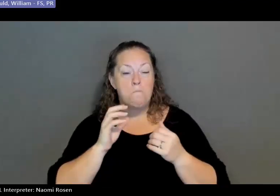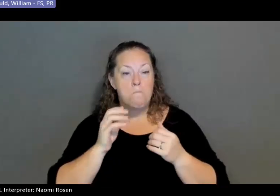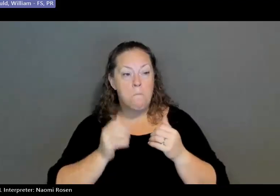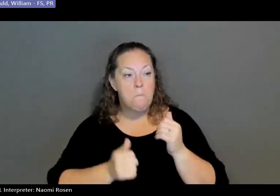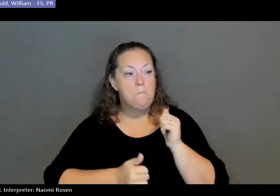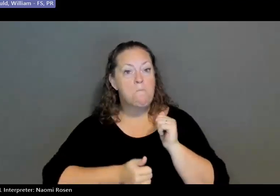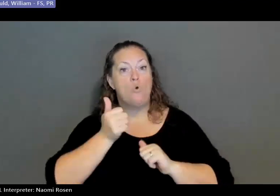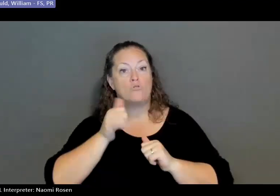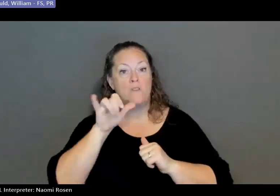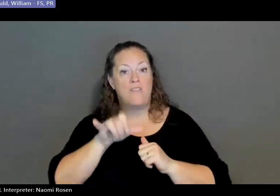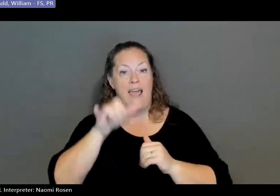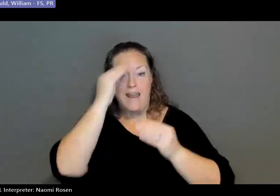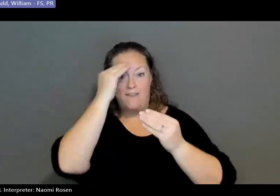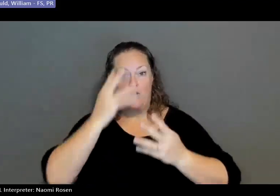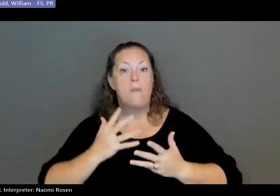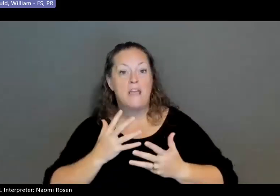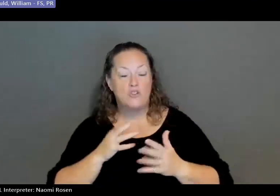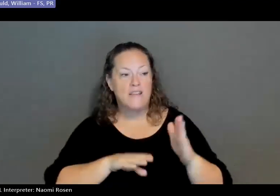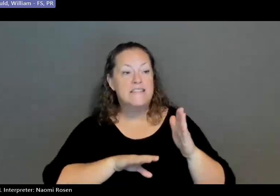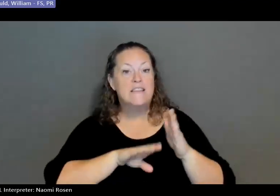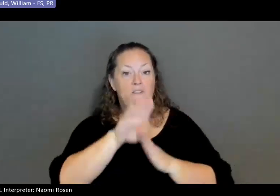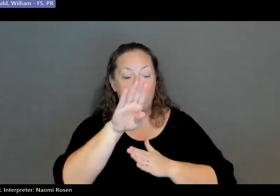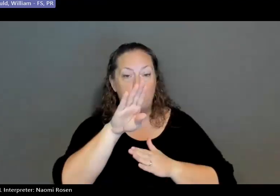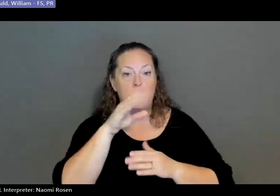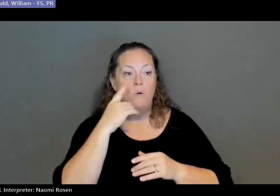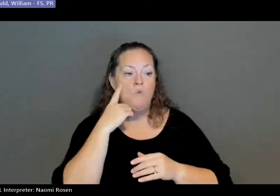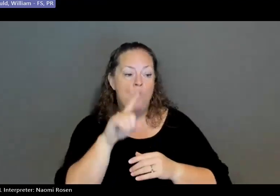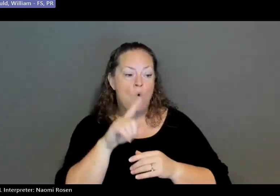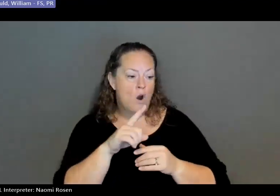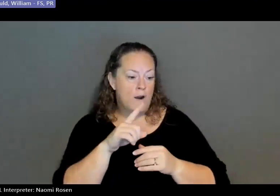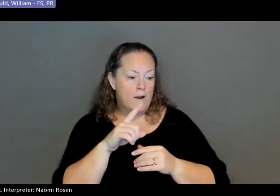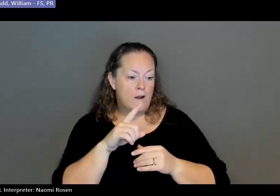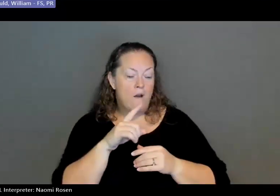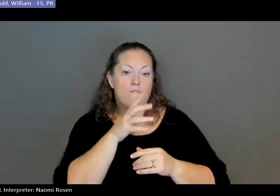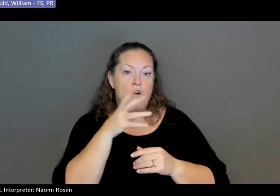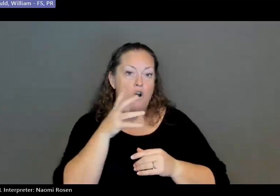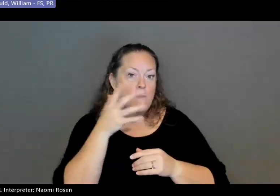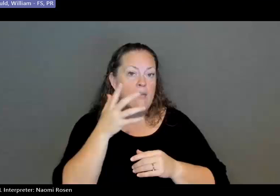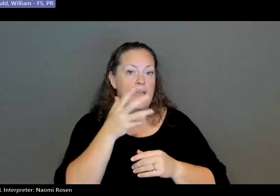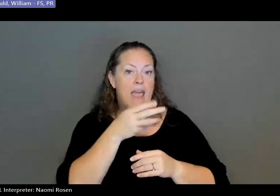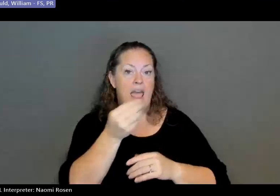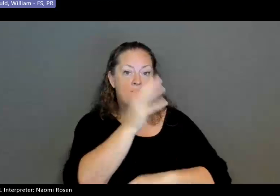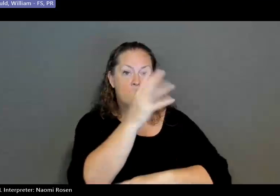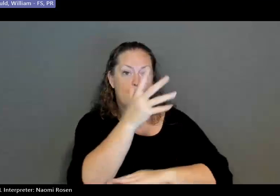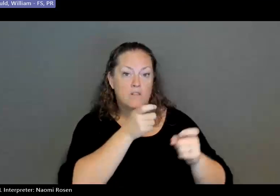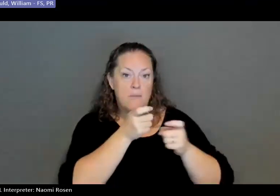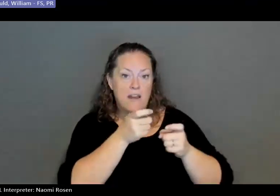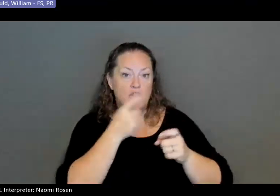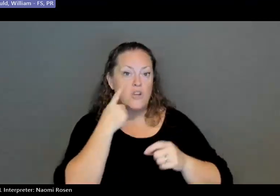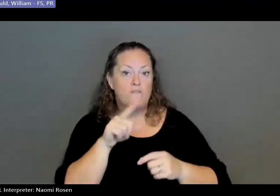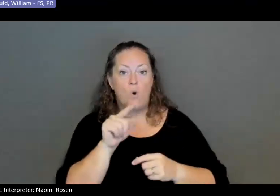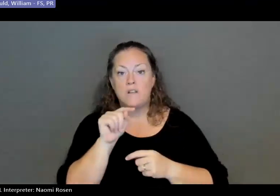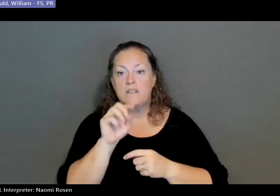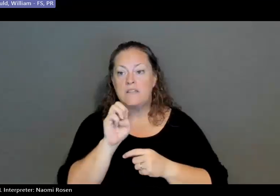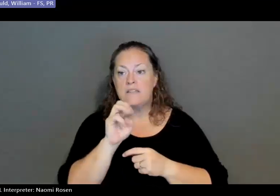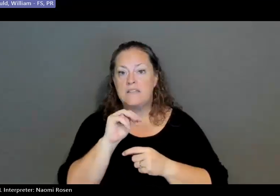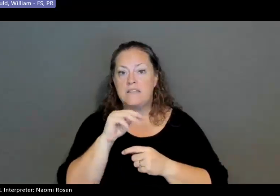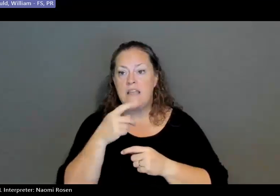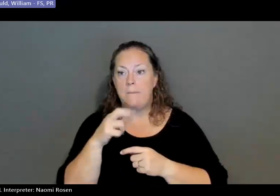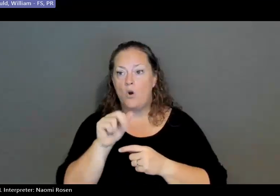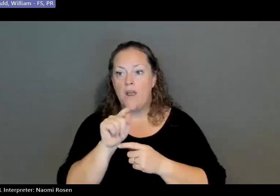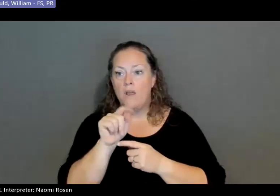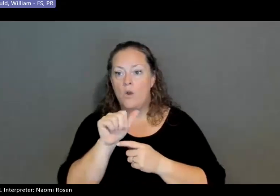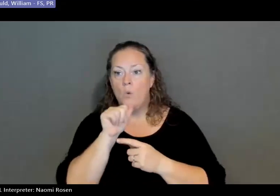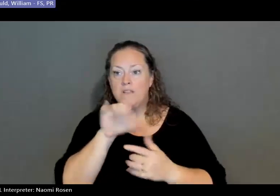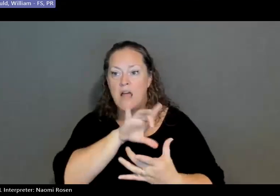information developed for farming and forest management in the temperate zone just wasn't connecting